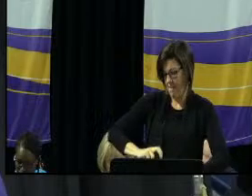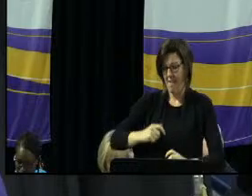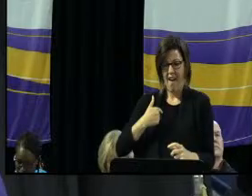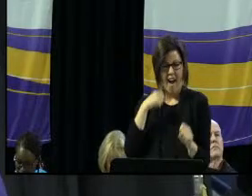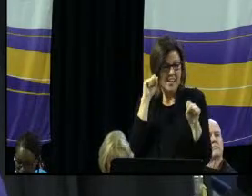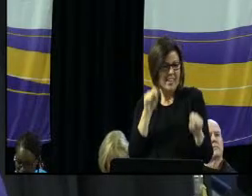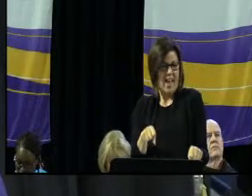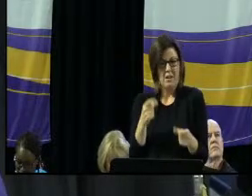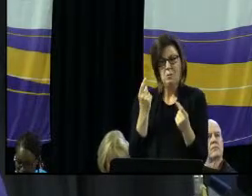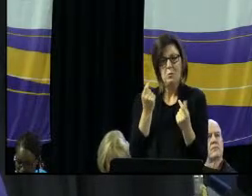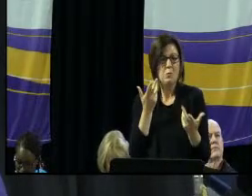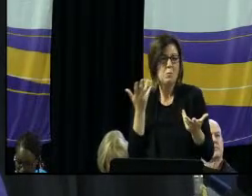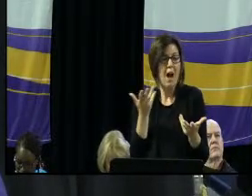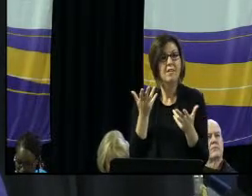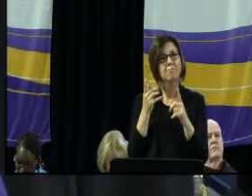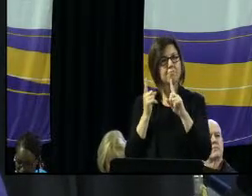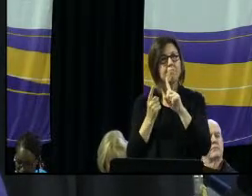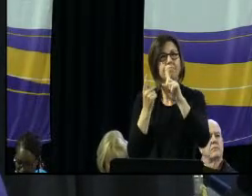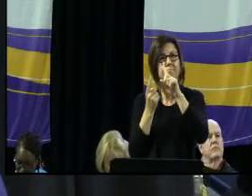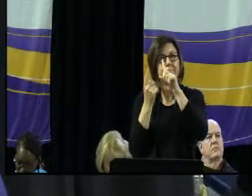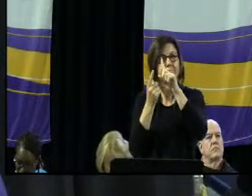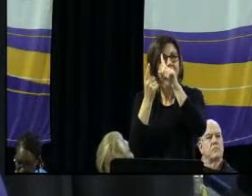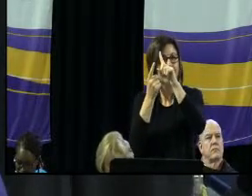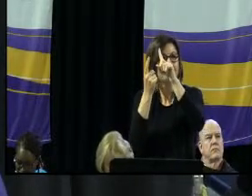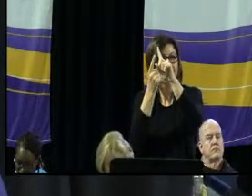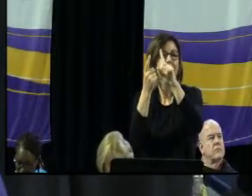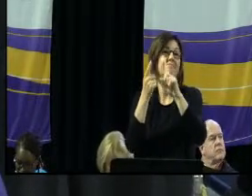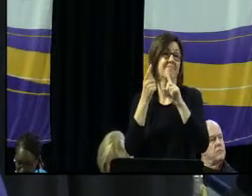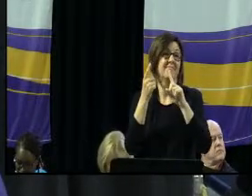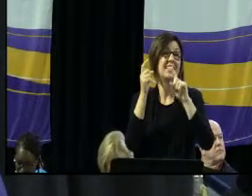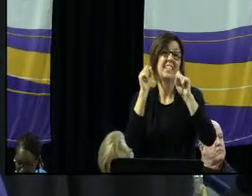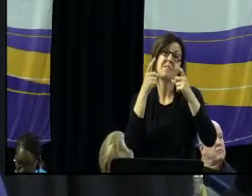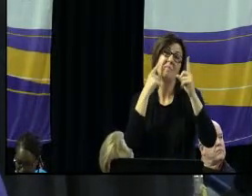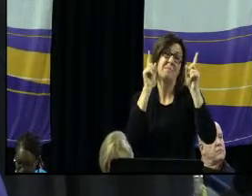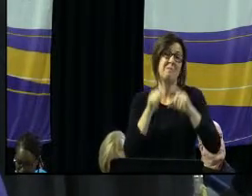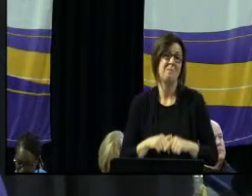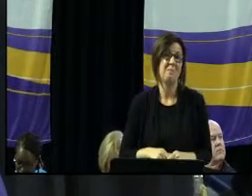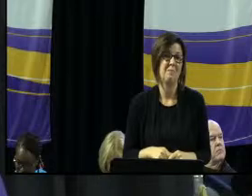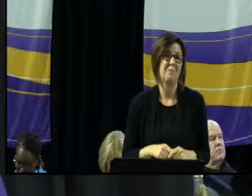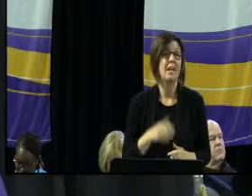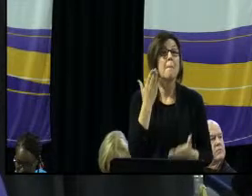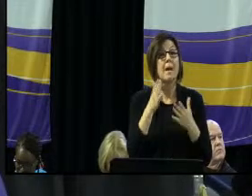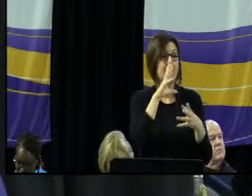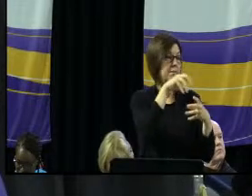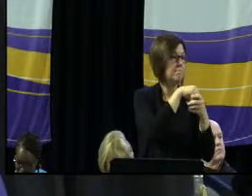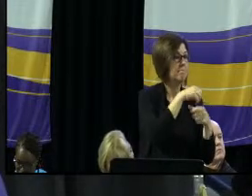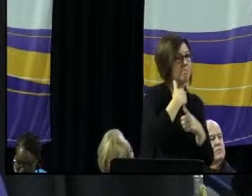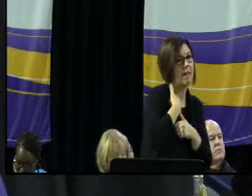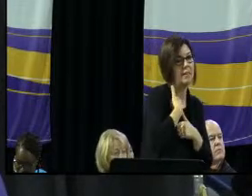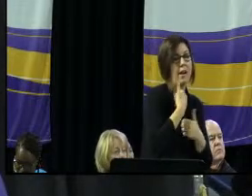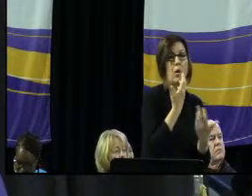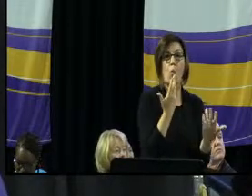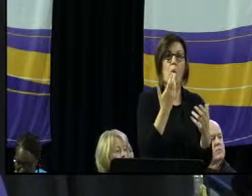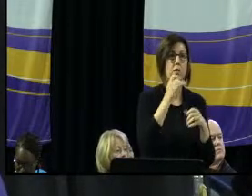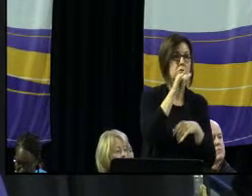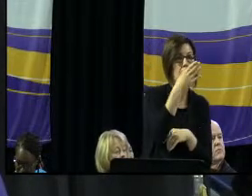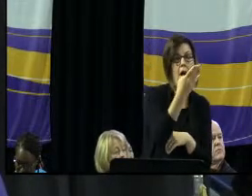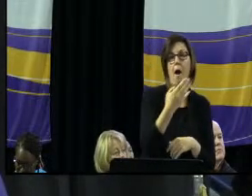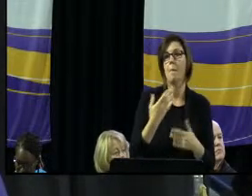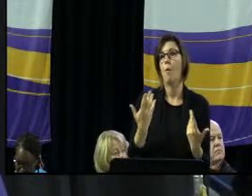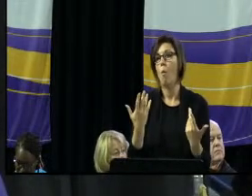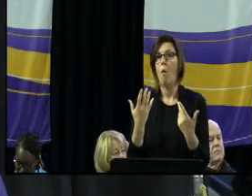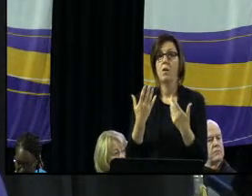part. Your future plans might be college, might be in the military, might be in a job, or it might just be a well-deserved break for a